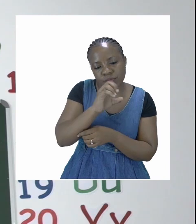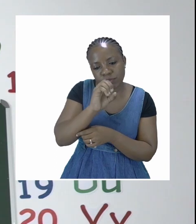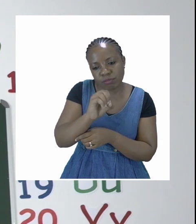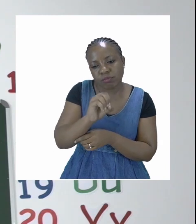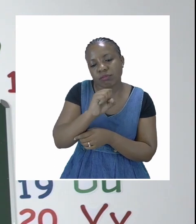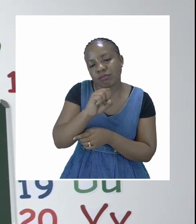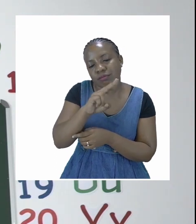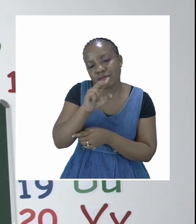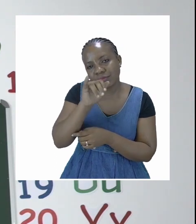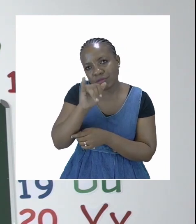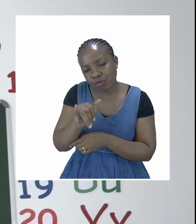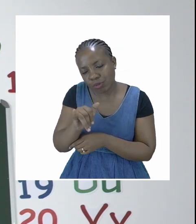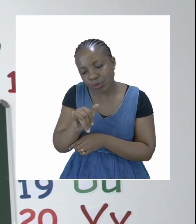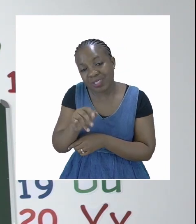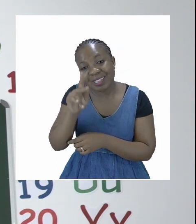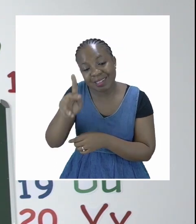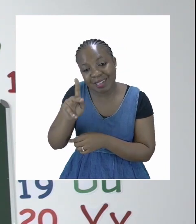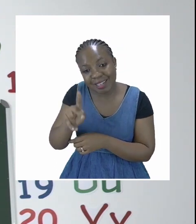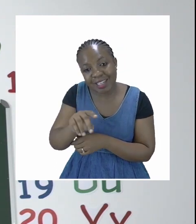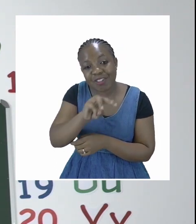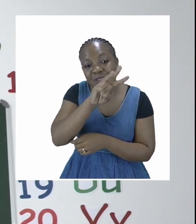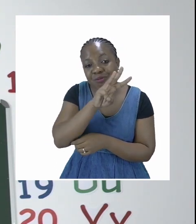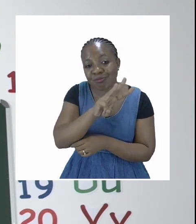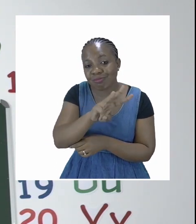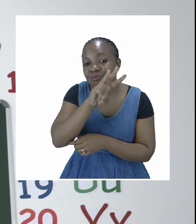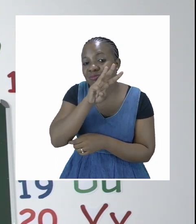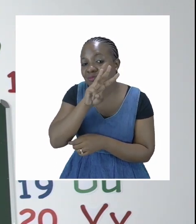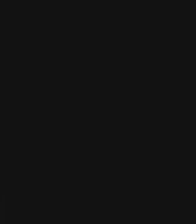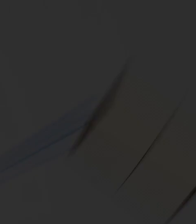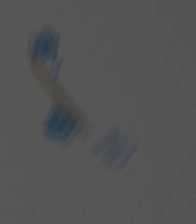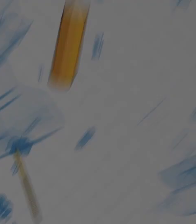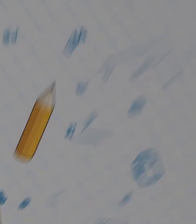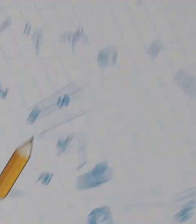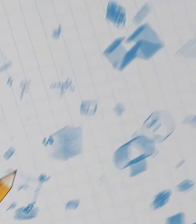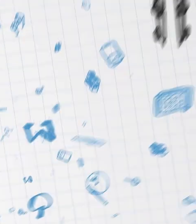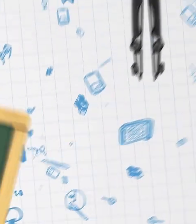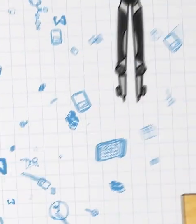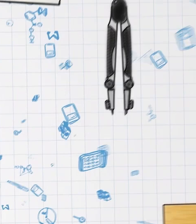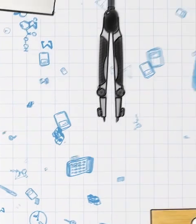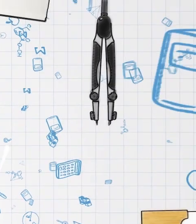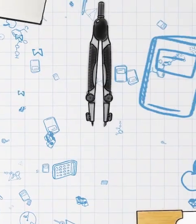our website, Zoshi Online.